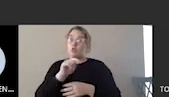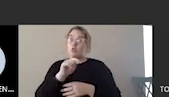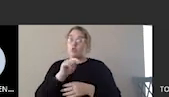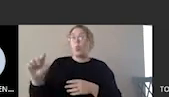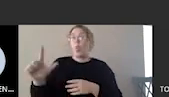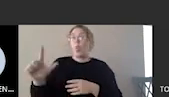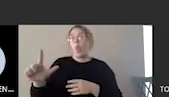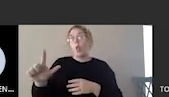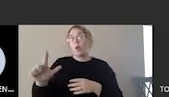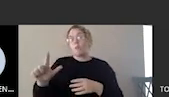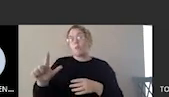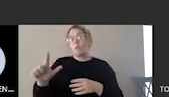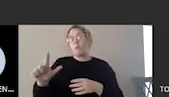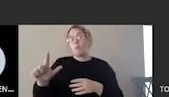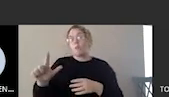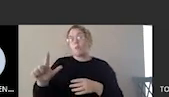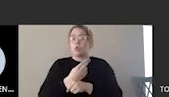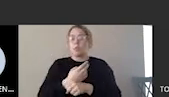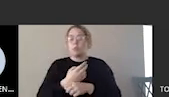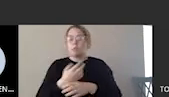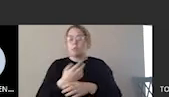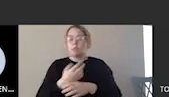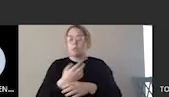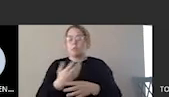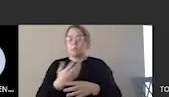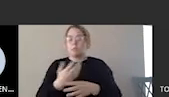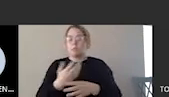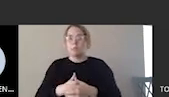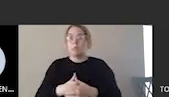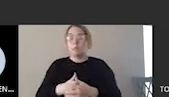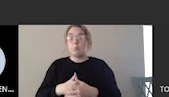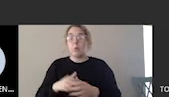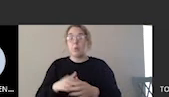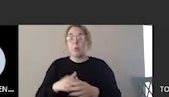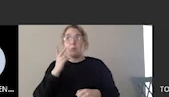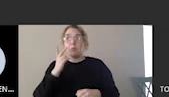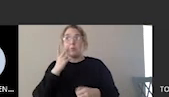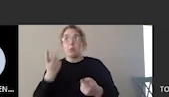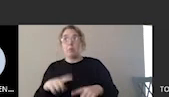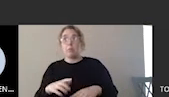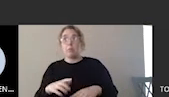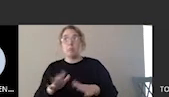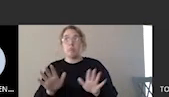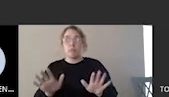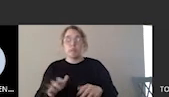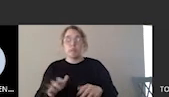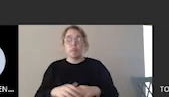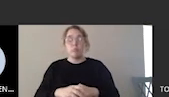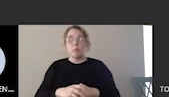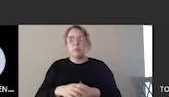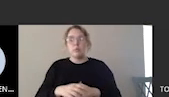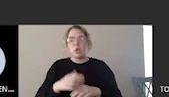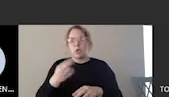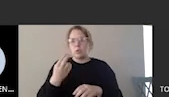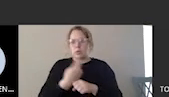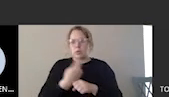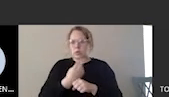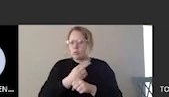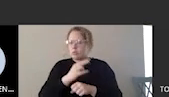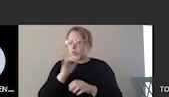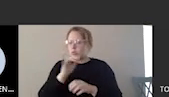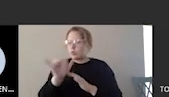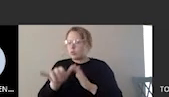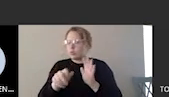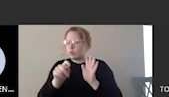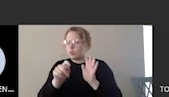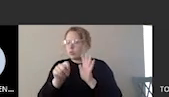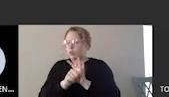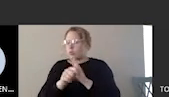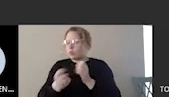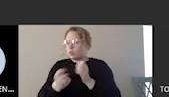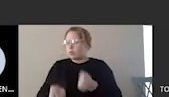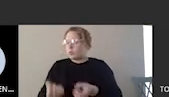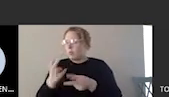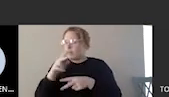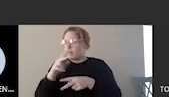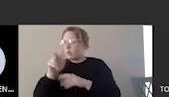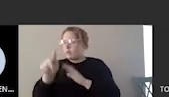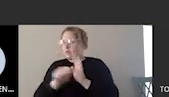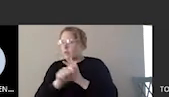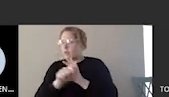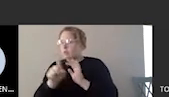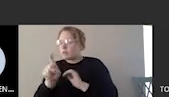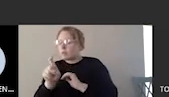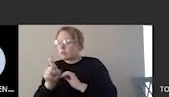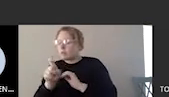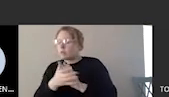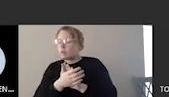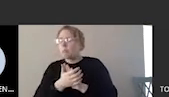see you integrating there both video and images. Would you use YouTube or another platform to upload your videos?